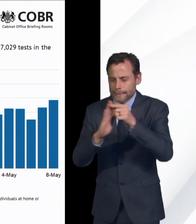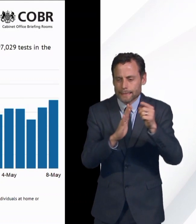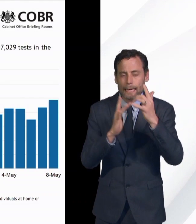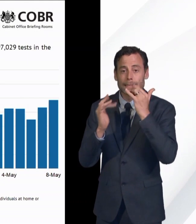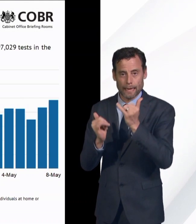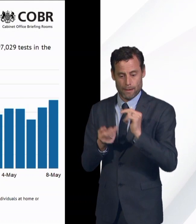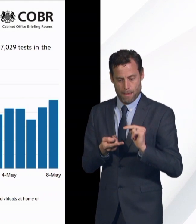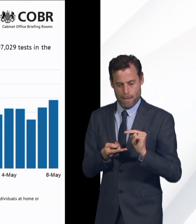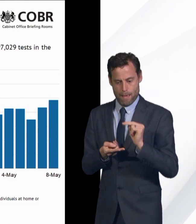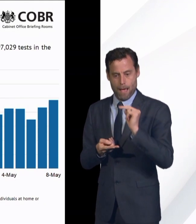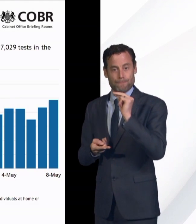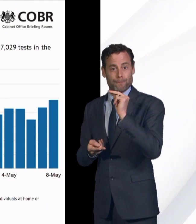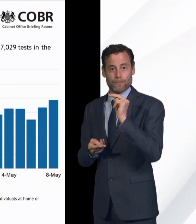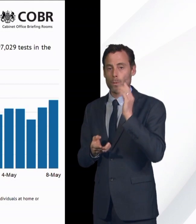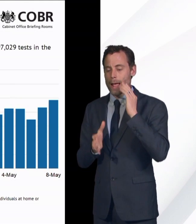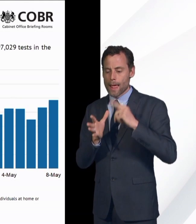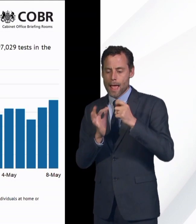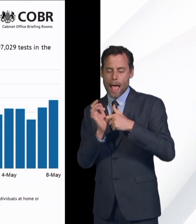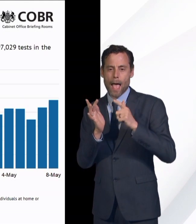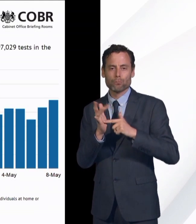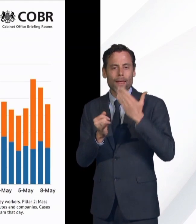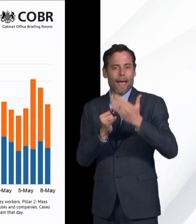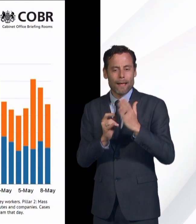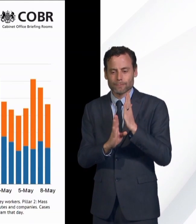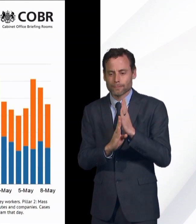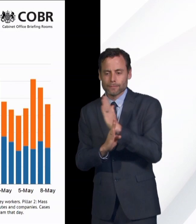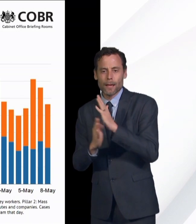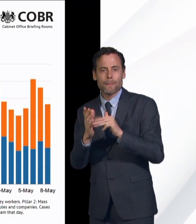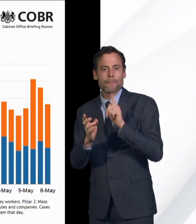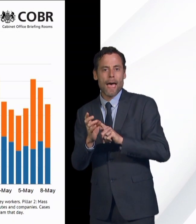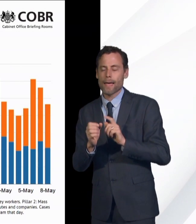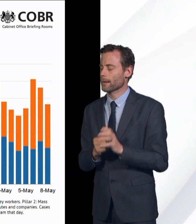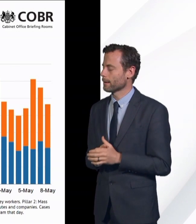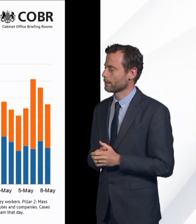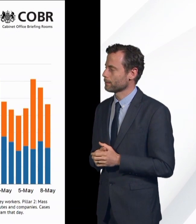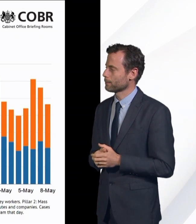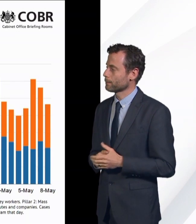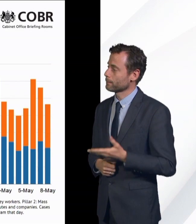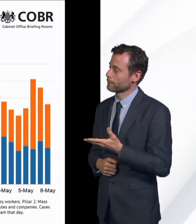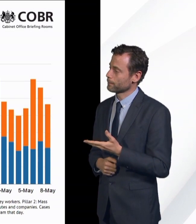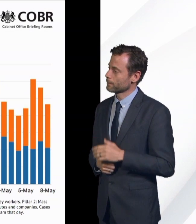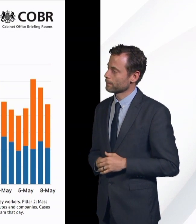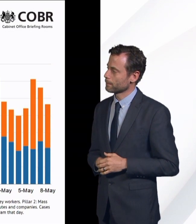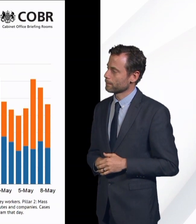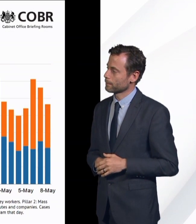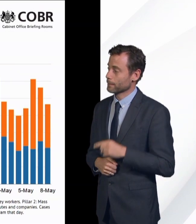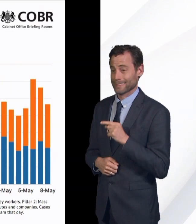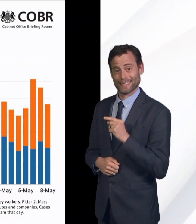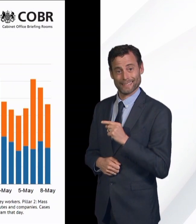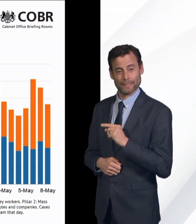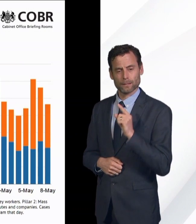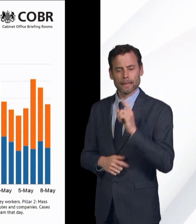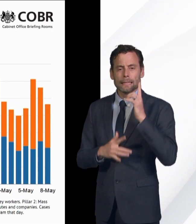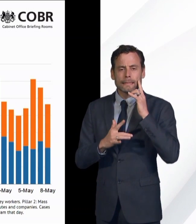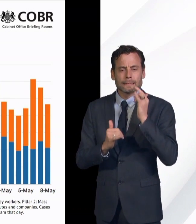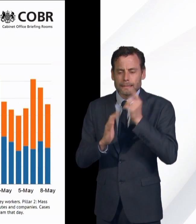and into May. In the next slide, you will see how that testing capacity